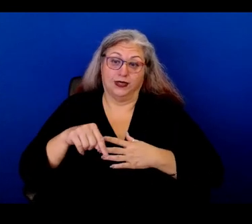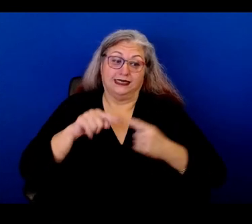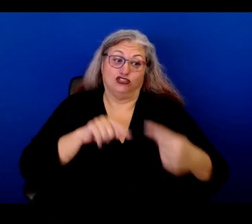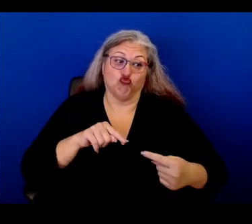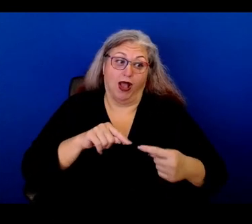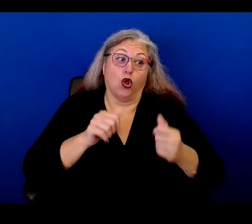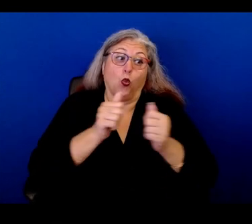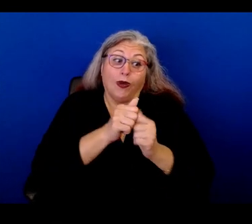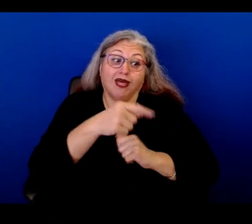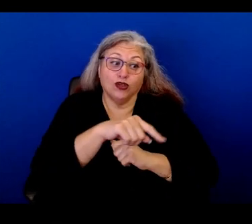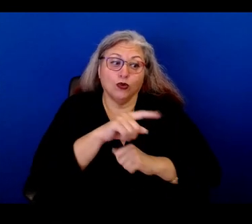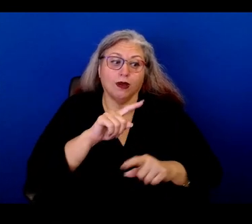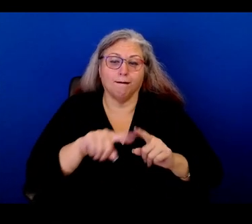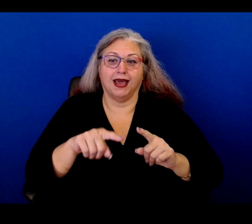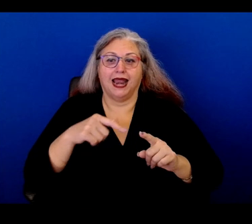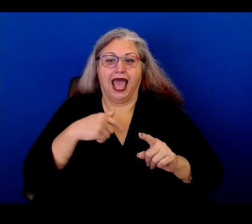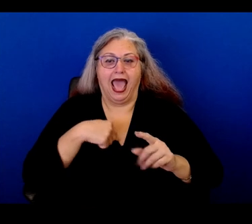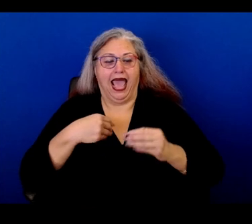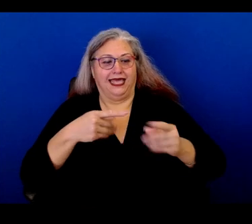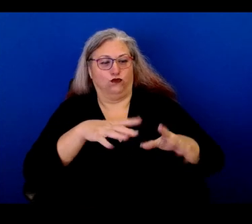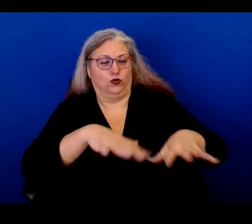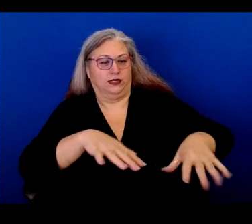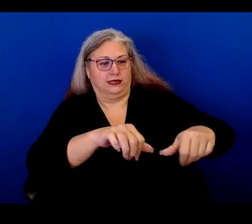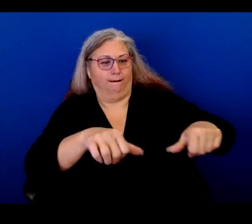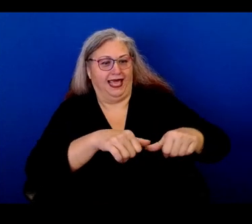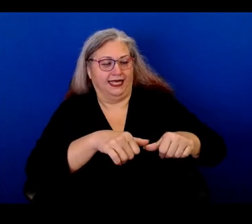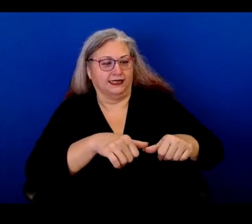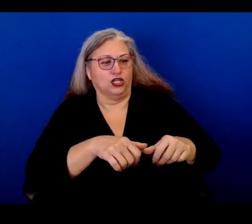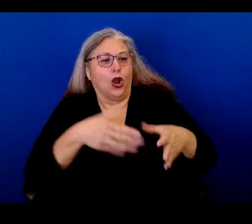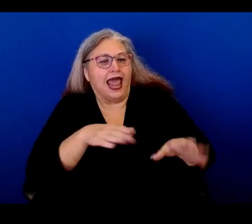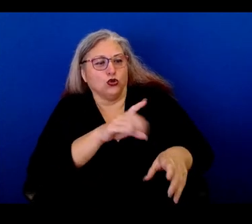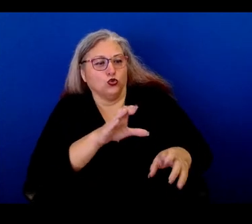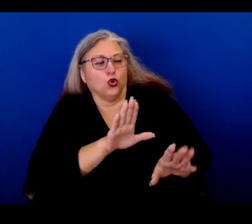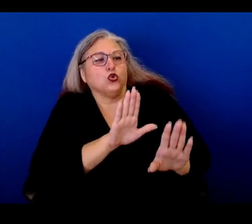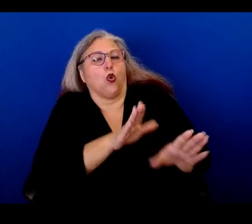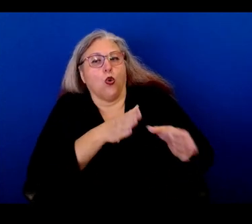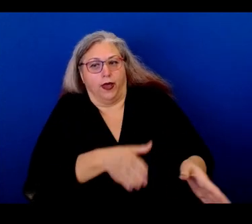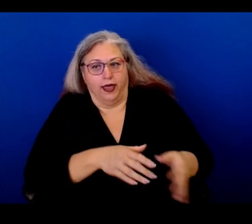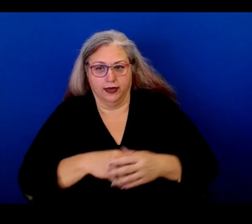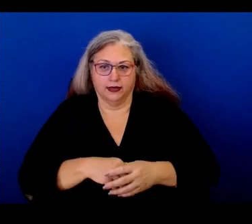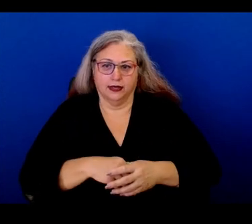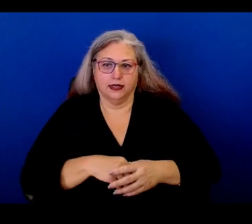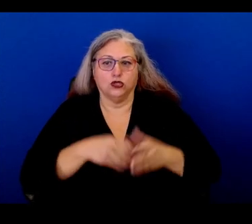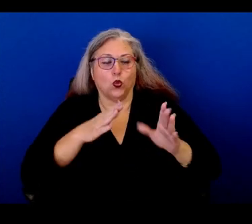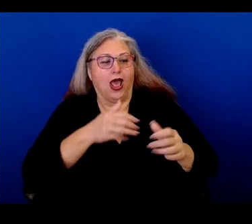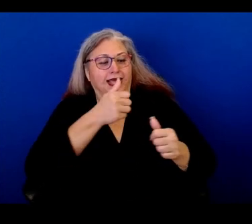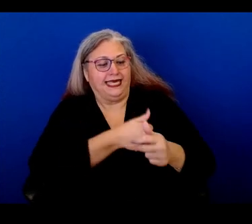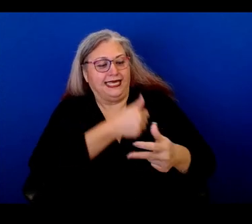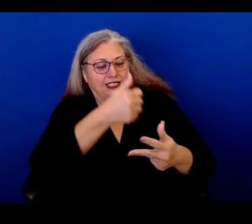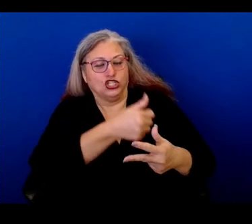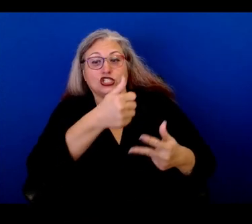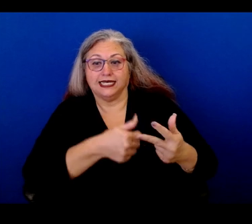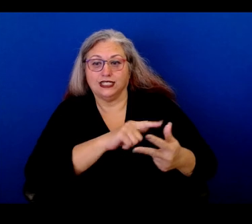with you, but I give you space to do it your way and to allow them